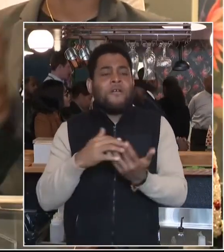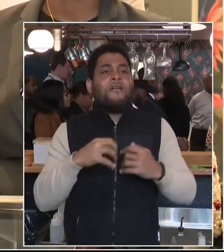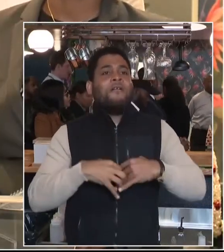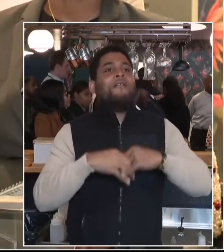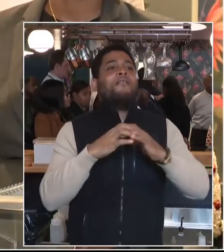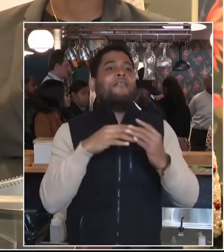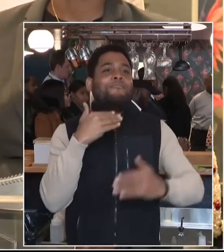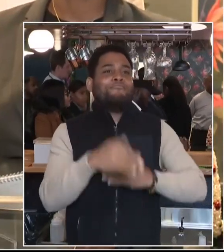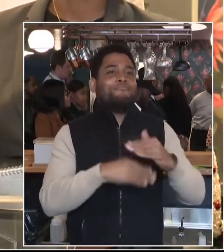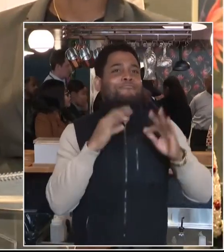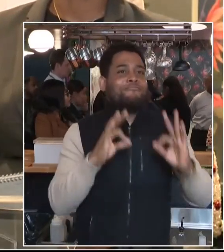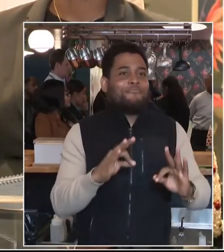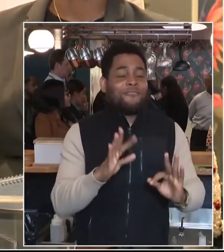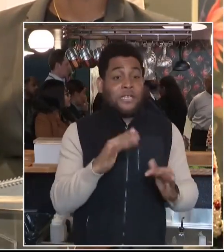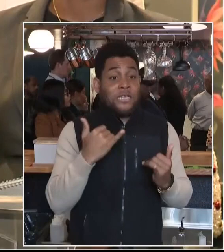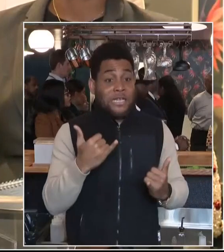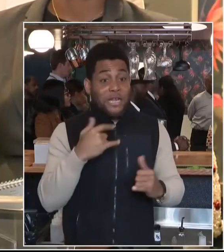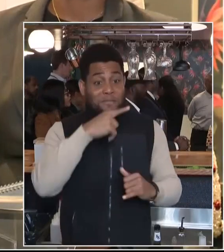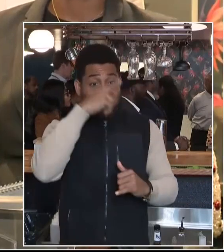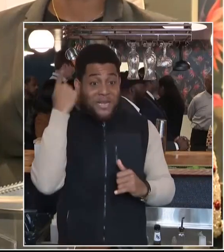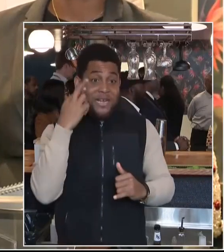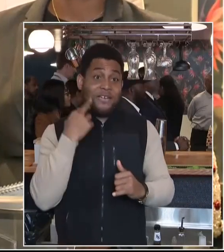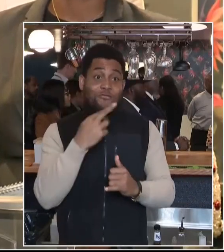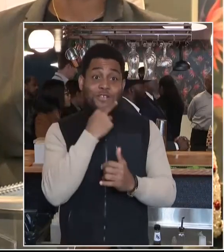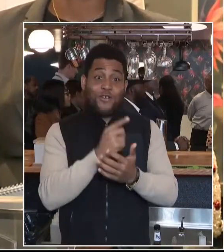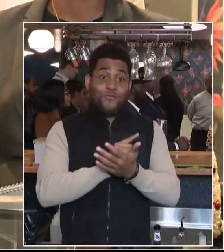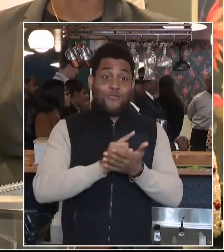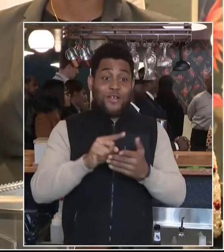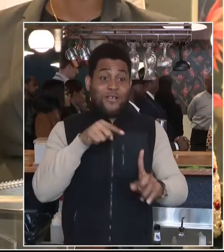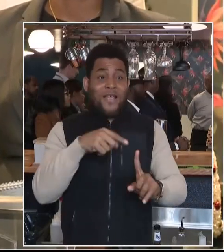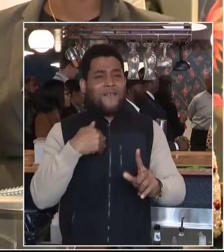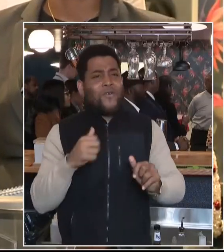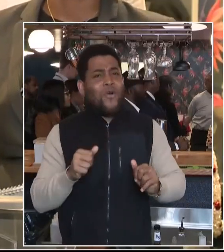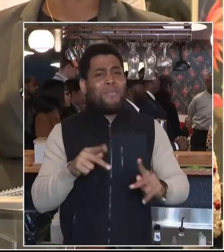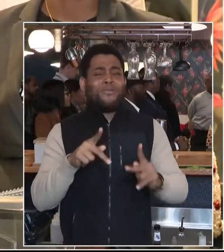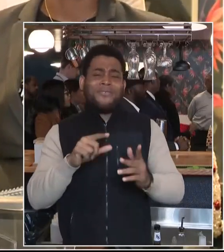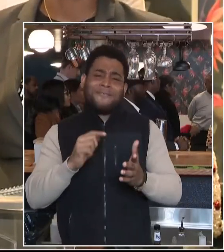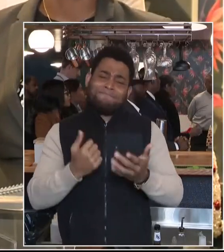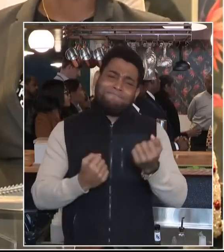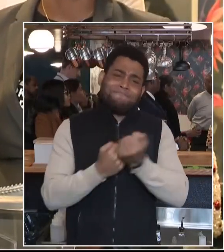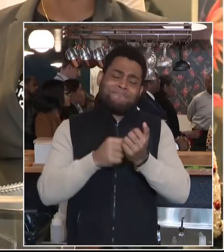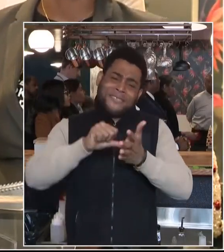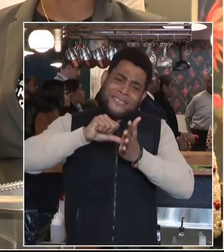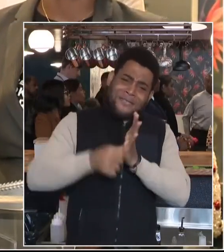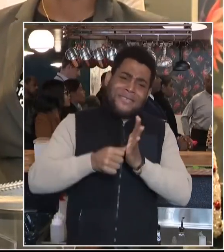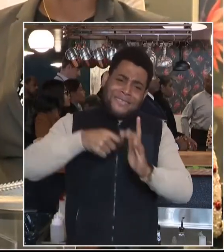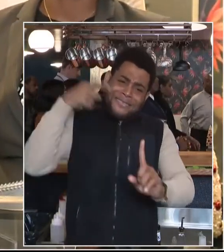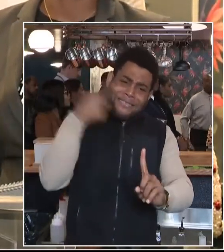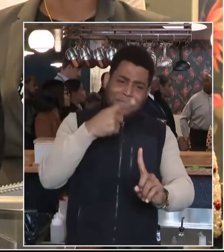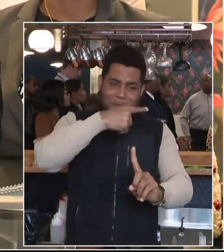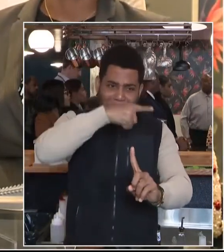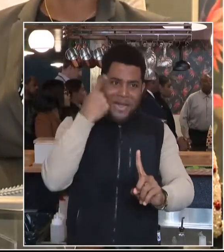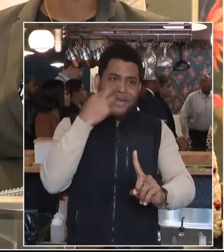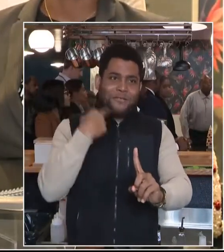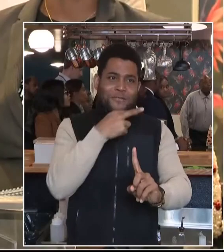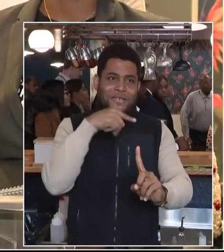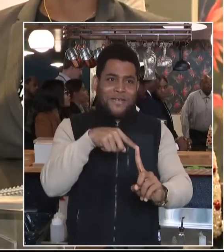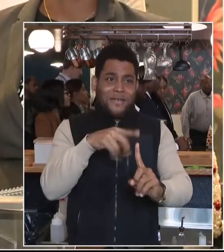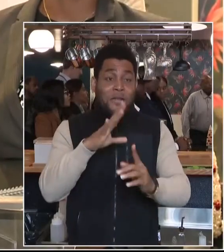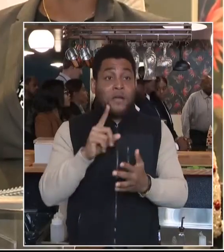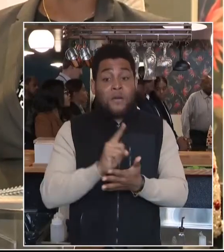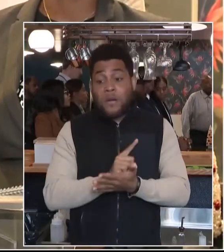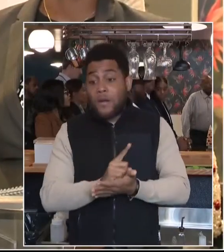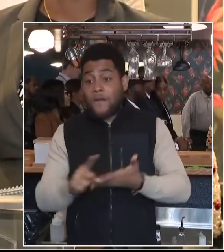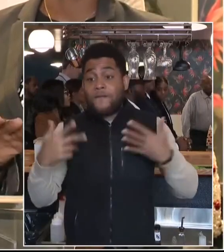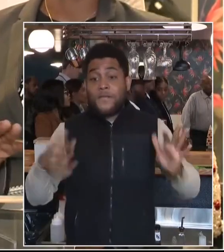of supporting our businesses. And we cannot do it just for one week. This is an activity that we must do. We must give our businesses